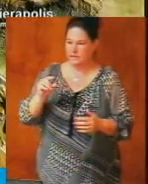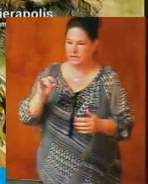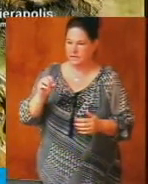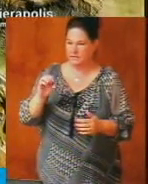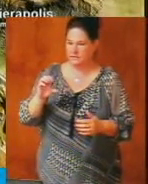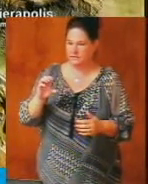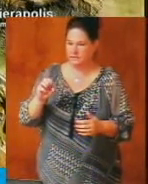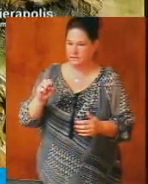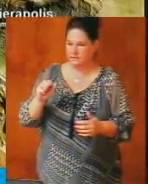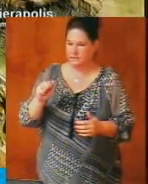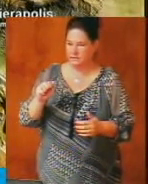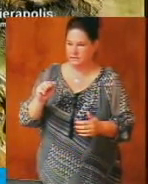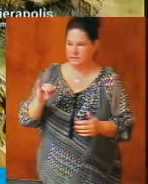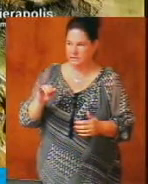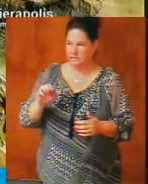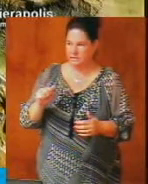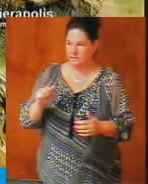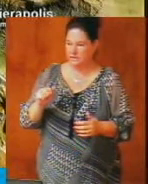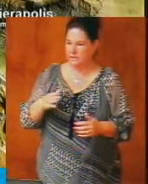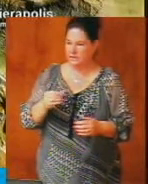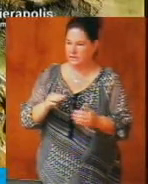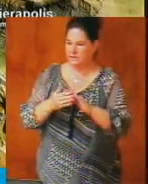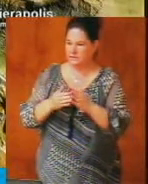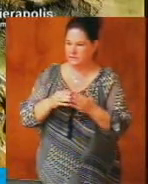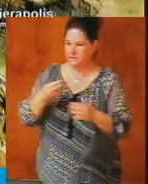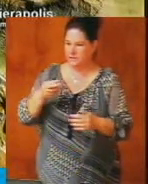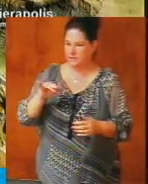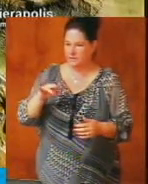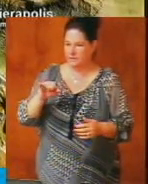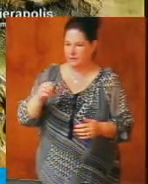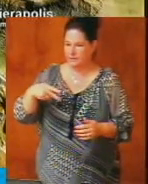Laodicea and the city of Hierapolis.